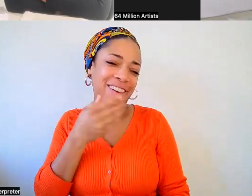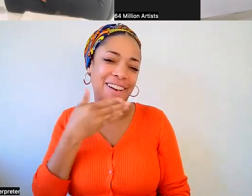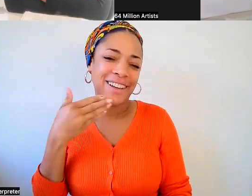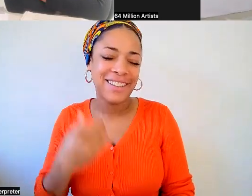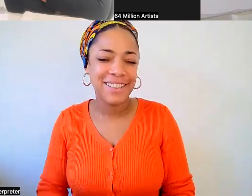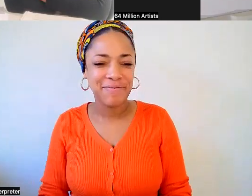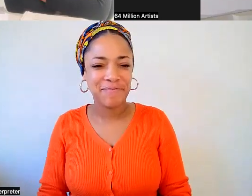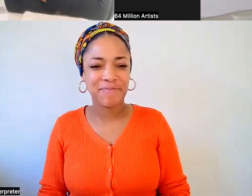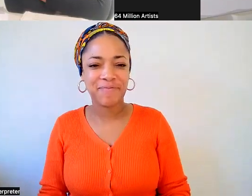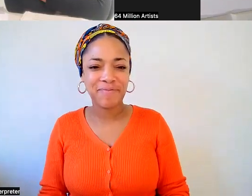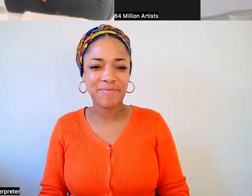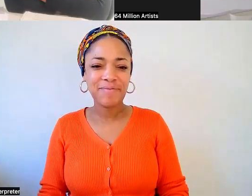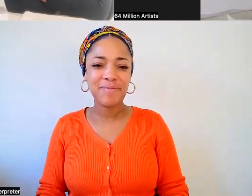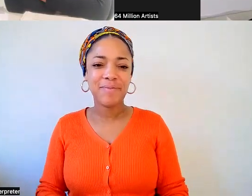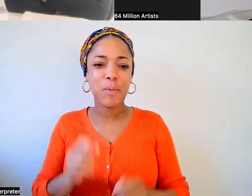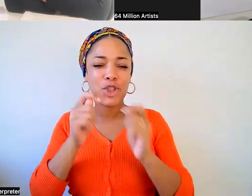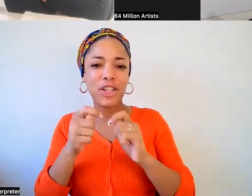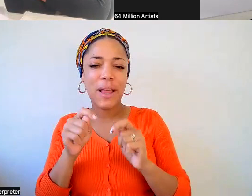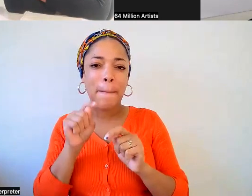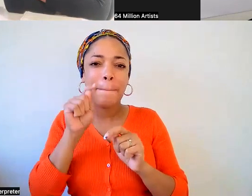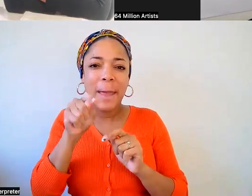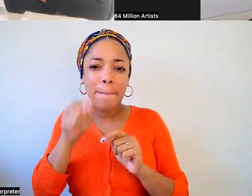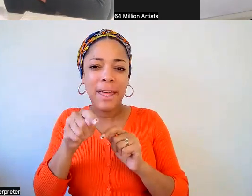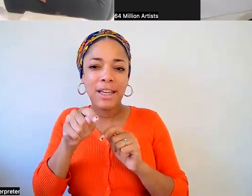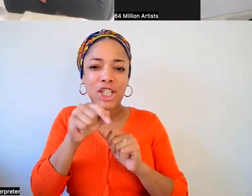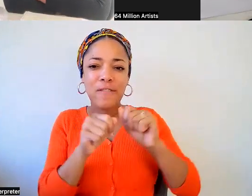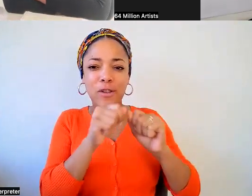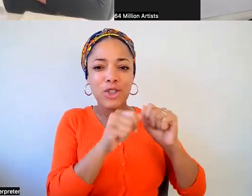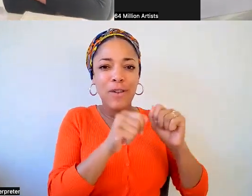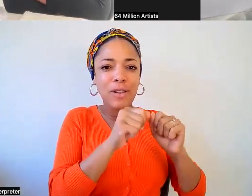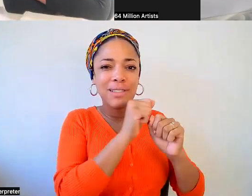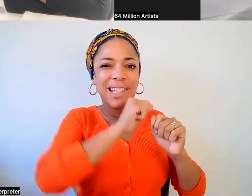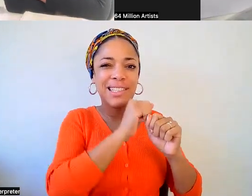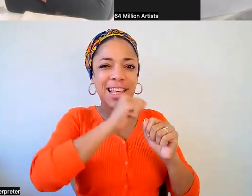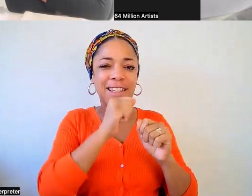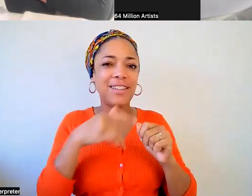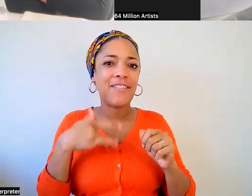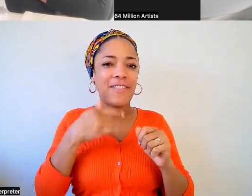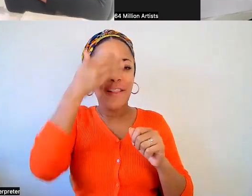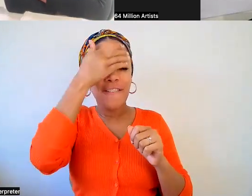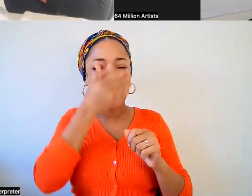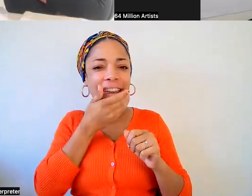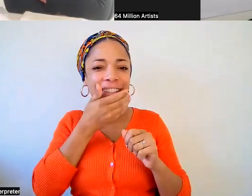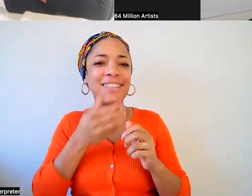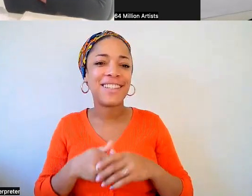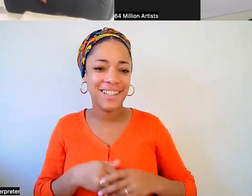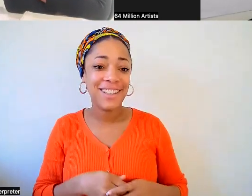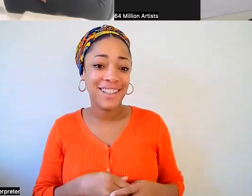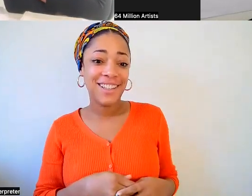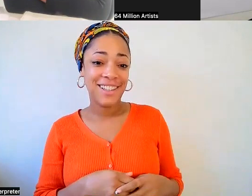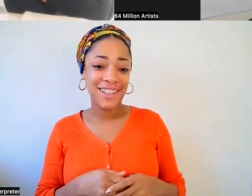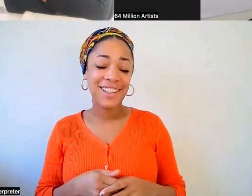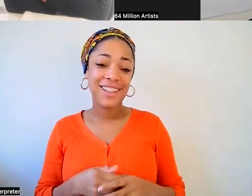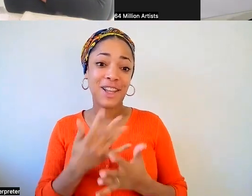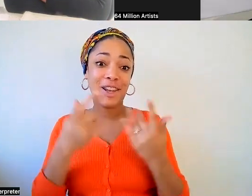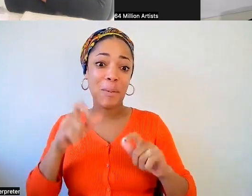it. Peek, peek, shuffle, shuffle, poke, poke, step, step. Lovely. Well done, my friend. Well done. You're getting a lot of comments saying that they